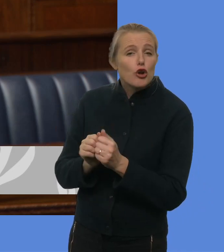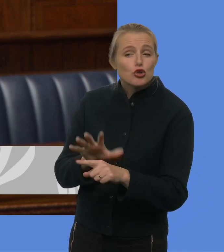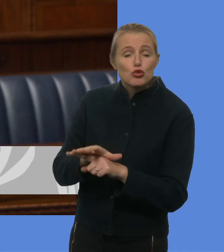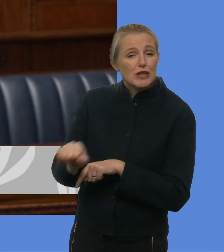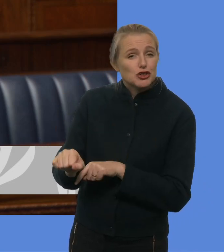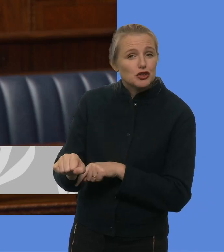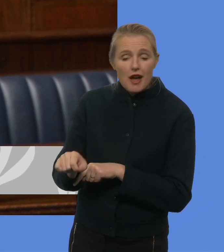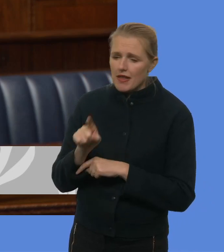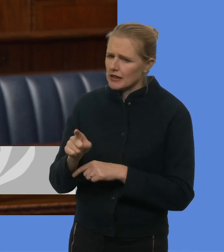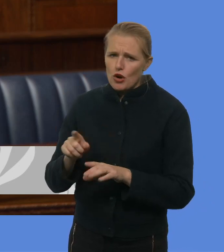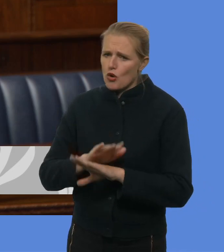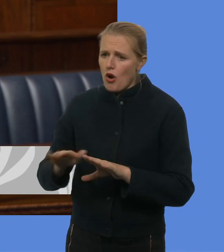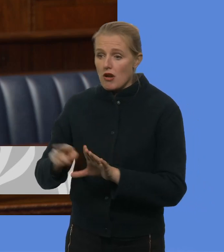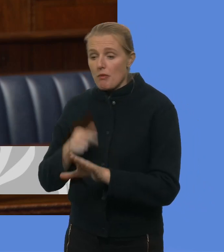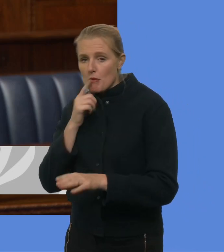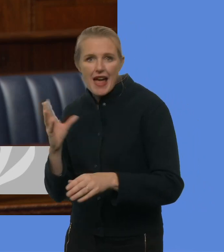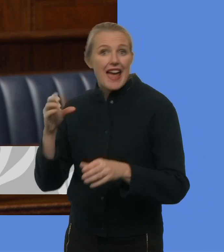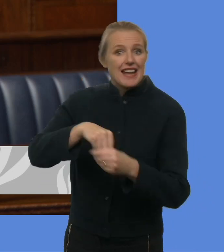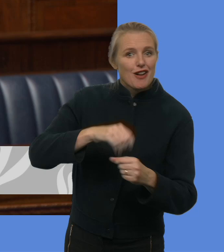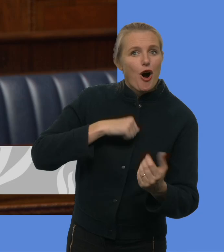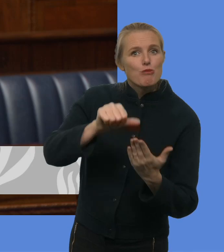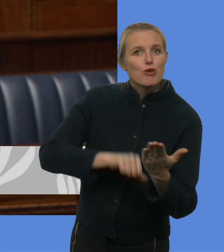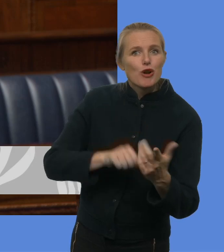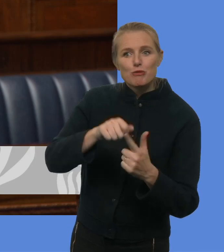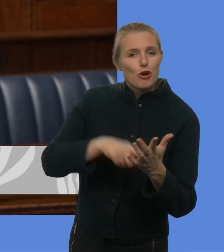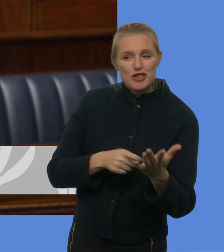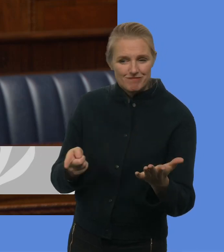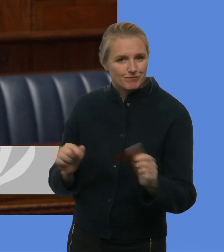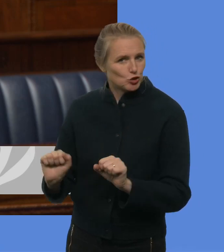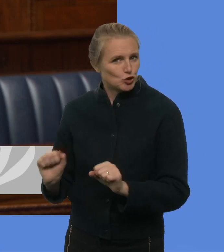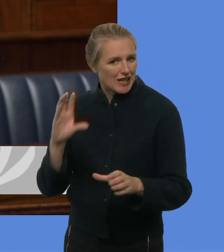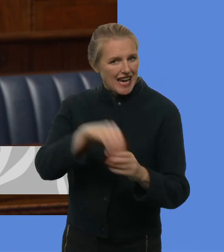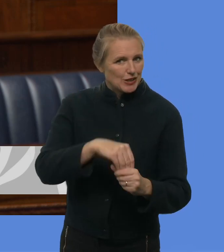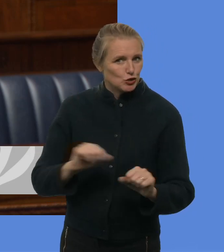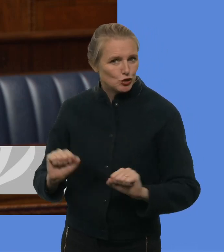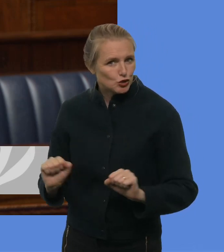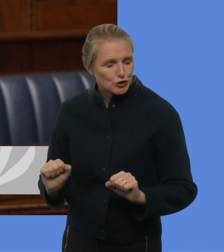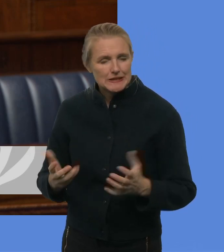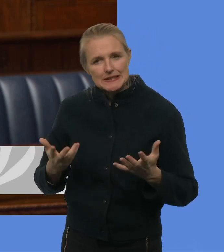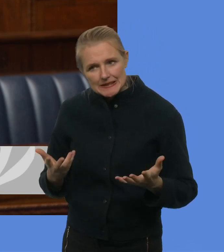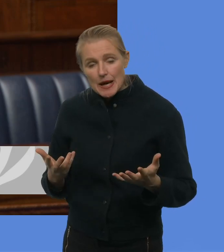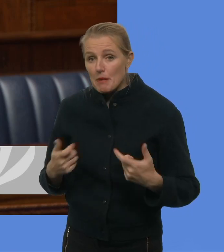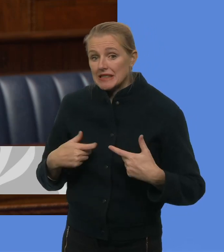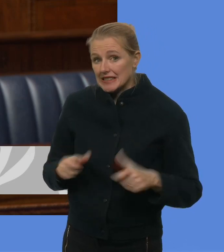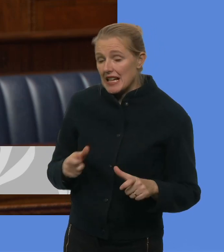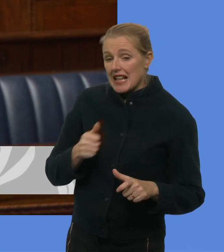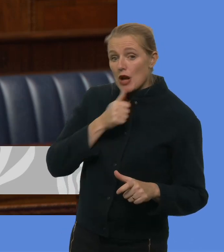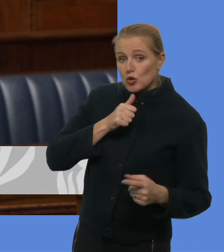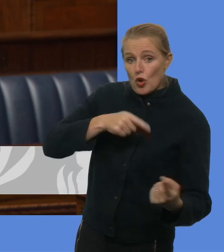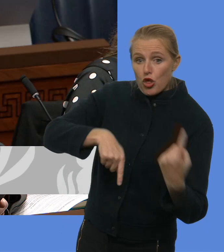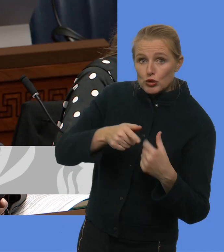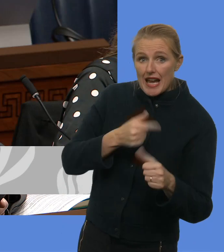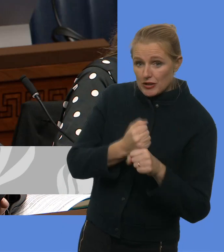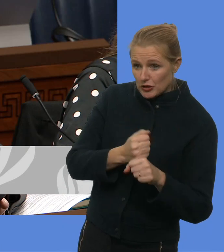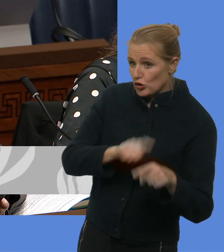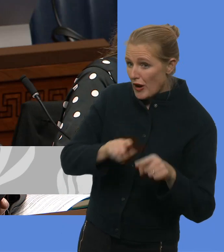are participants within many of those projects on the ground, but look, that doesn't mean that we can't and shouldn't try our